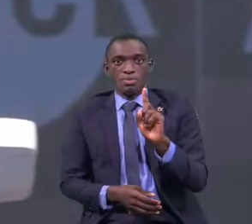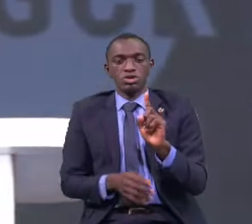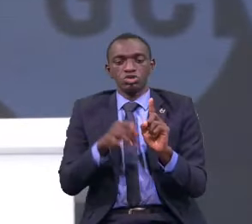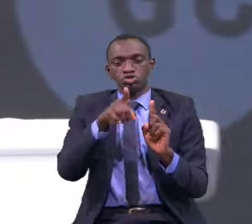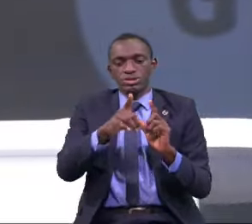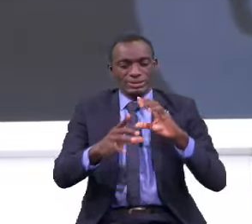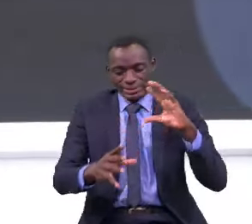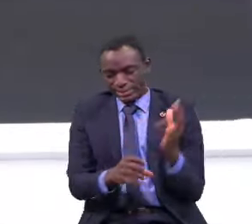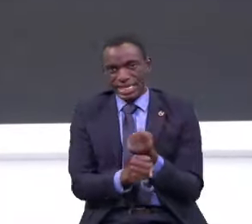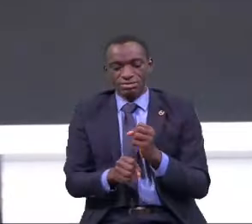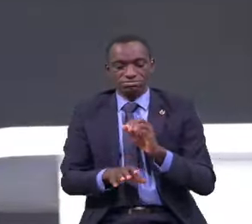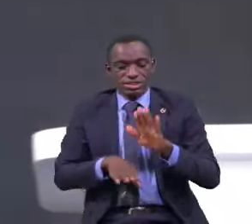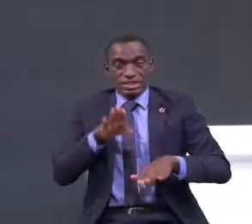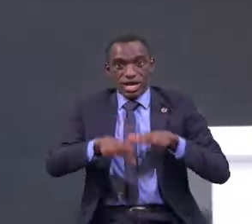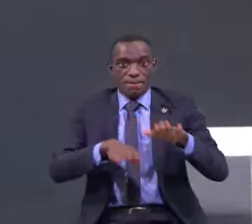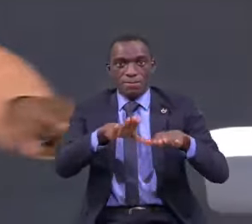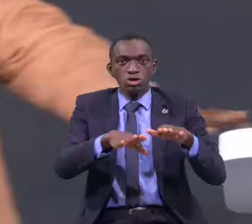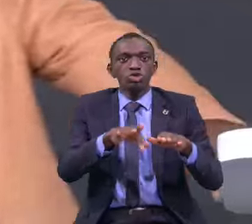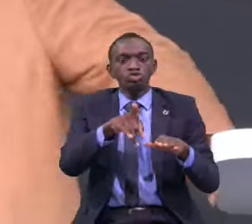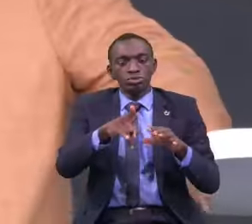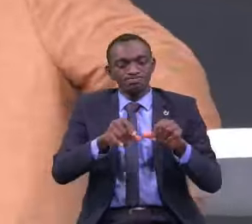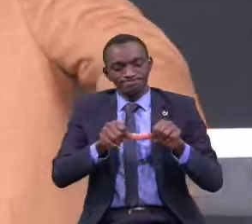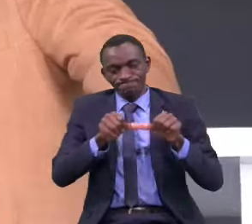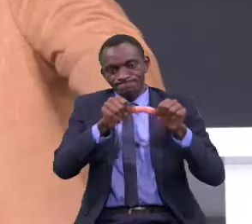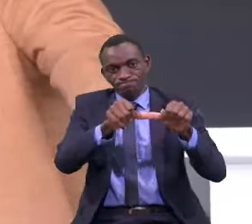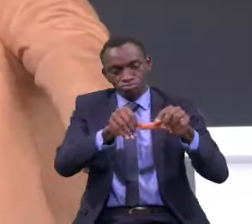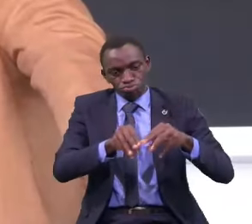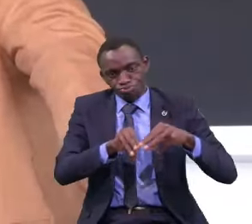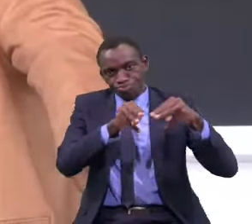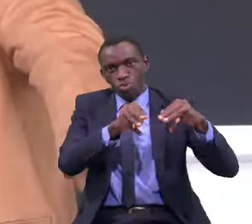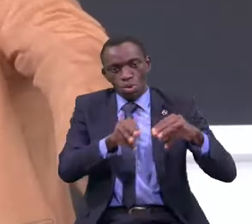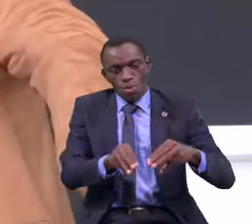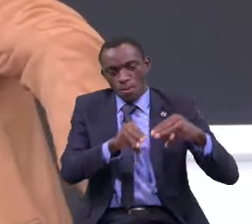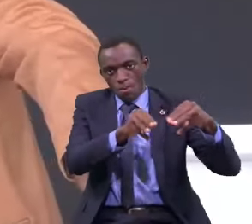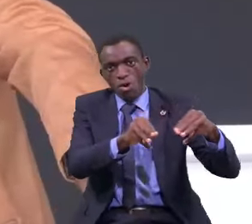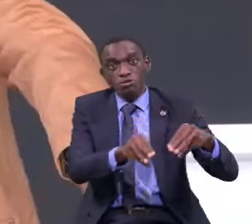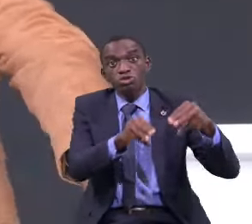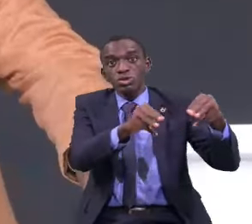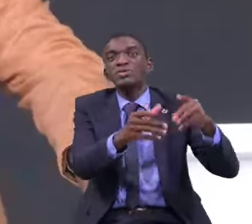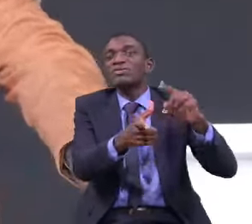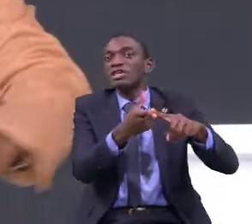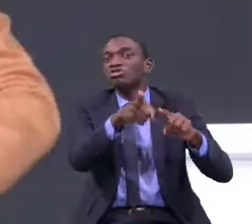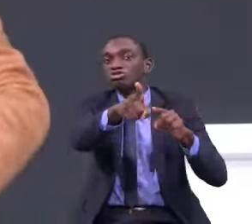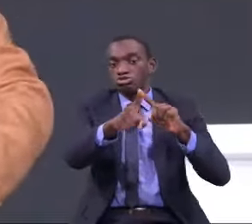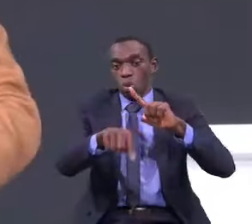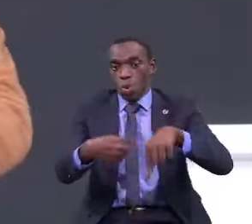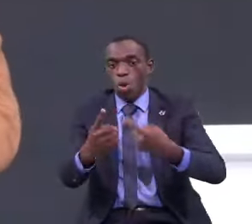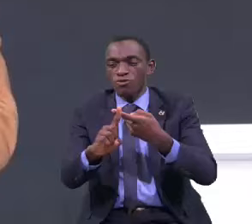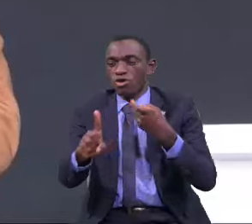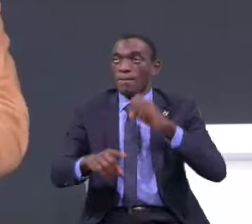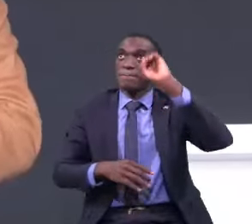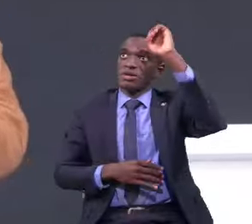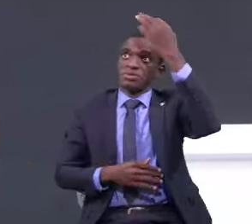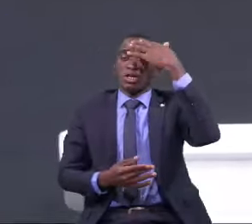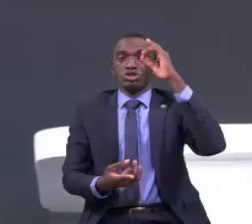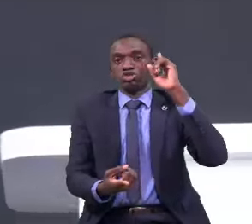steps, you move on, then you are going from grace to glory.